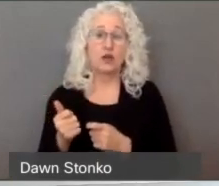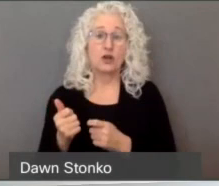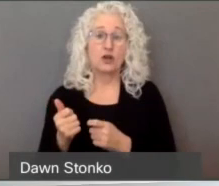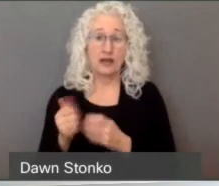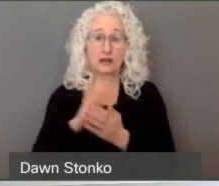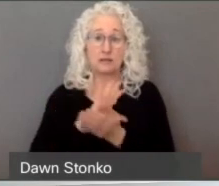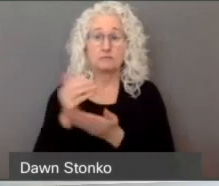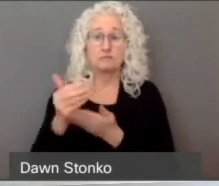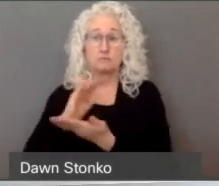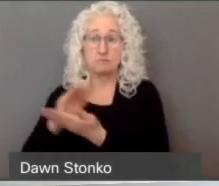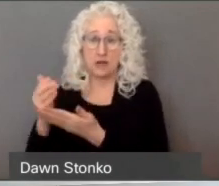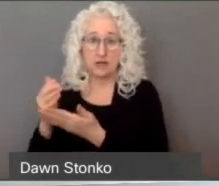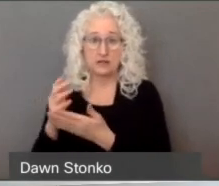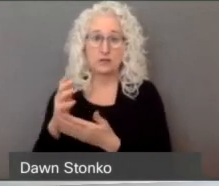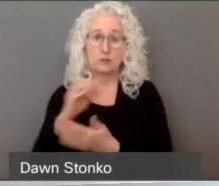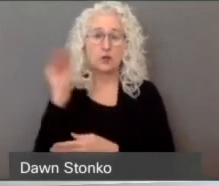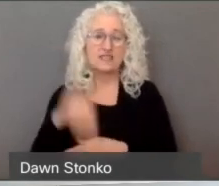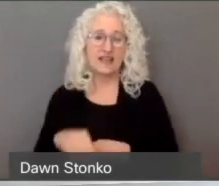of